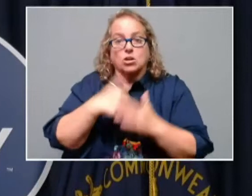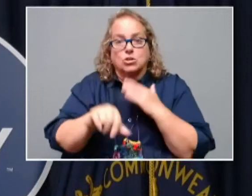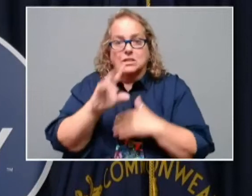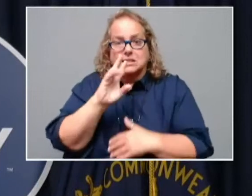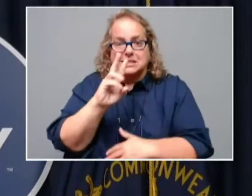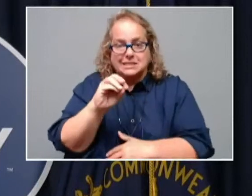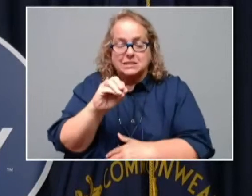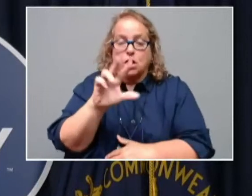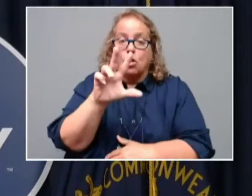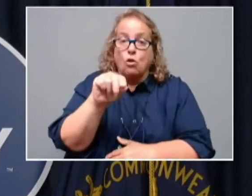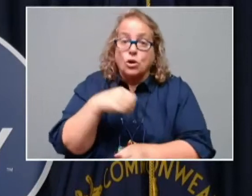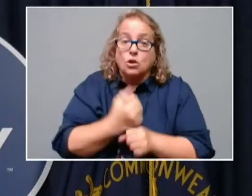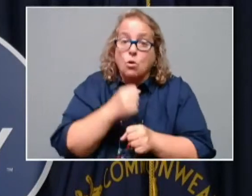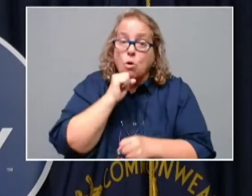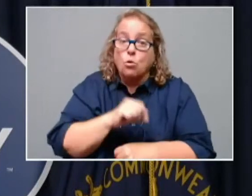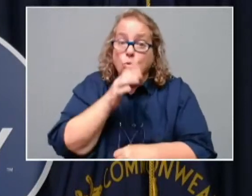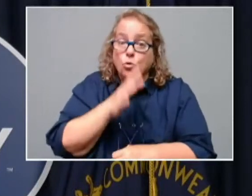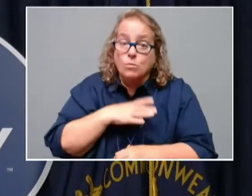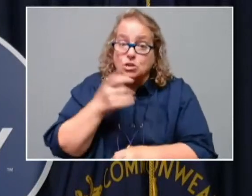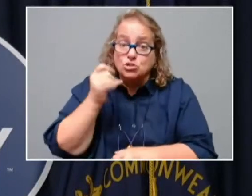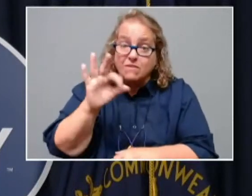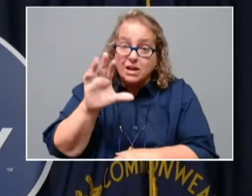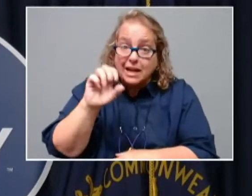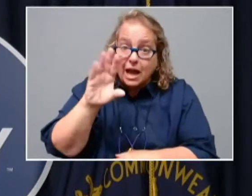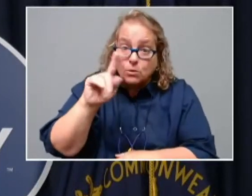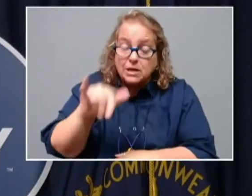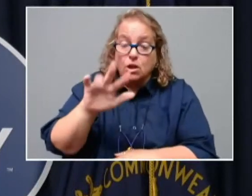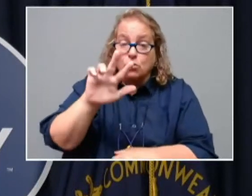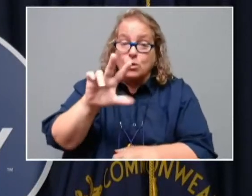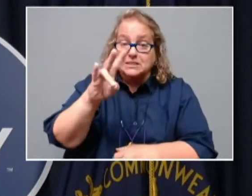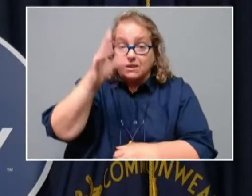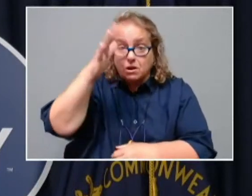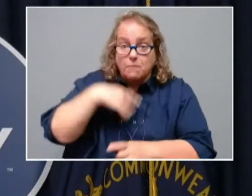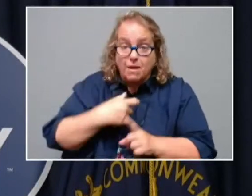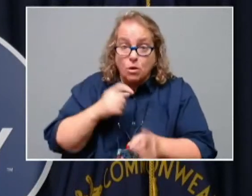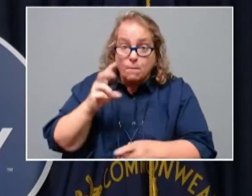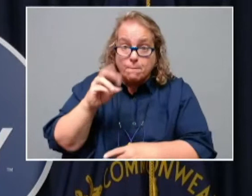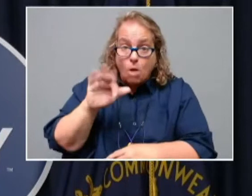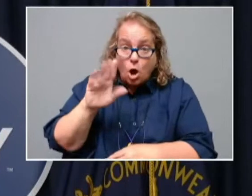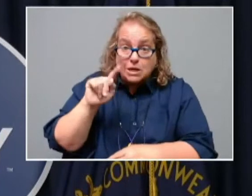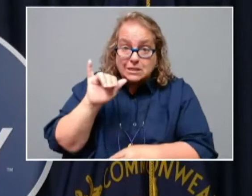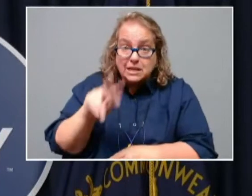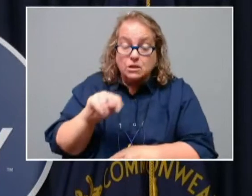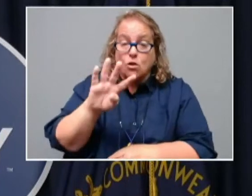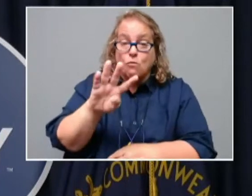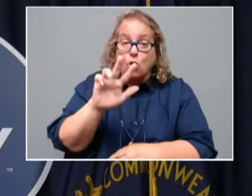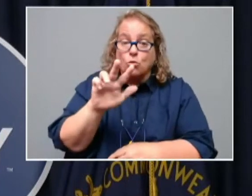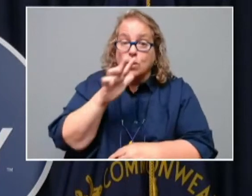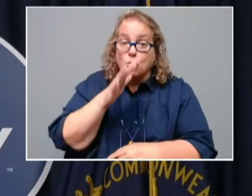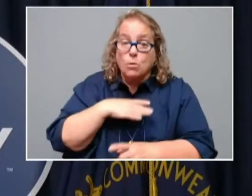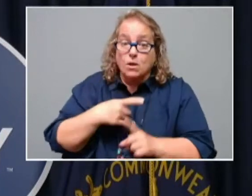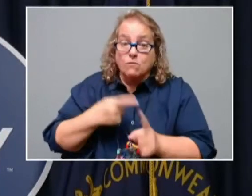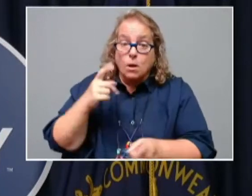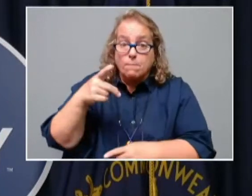County, 37-year-old man from Martin County, 43-year-old woman from Pulaski, a